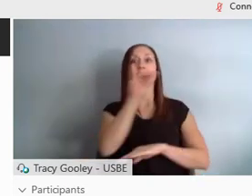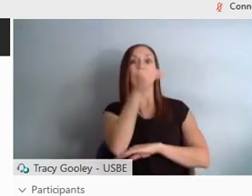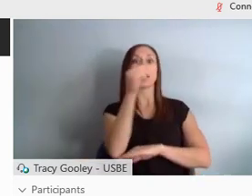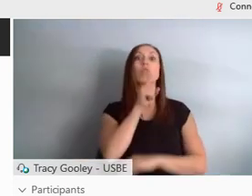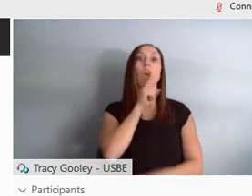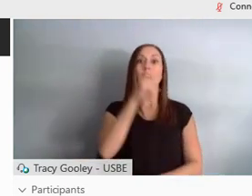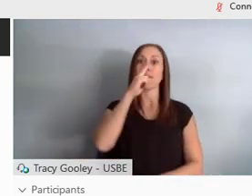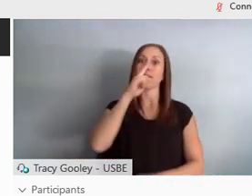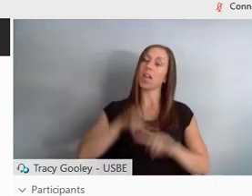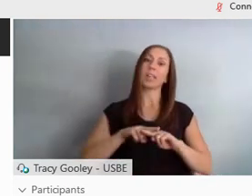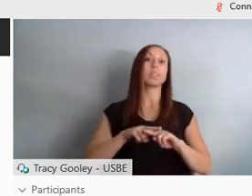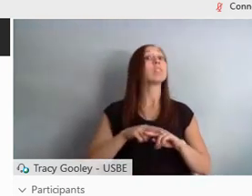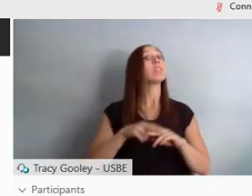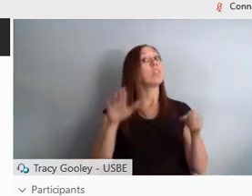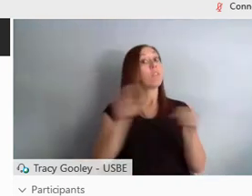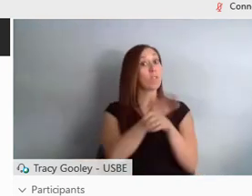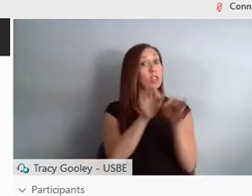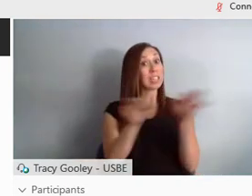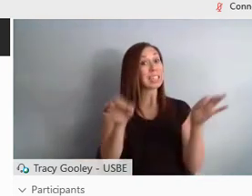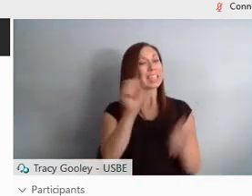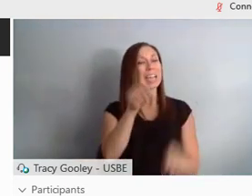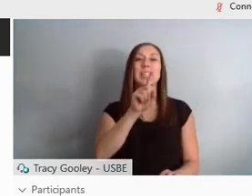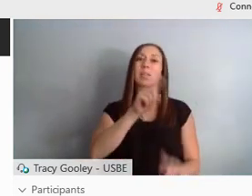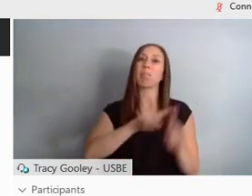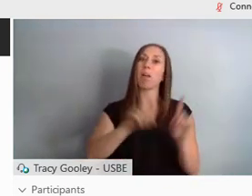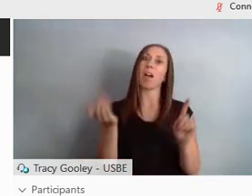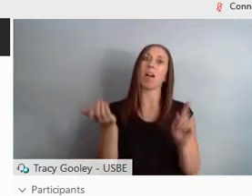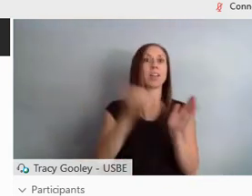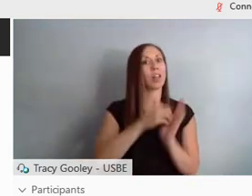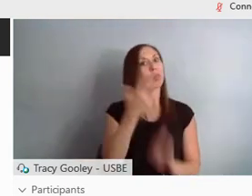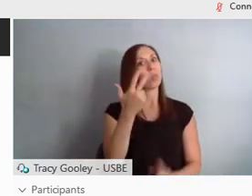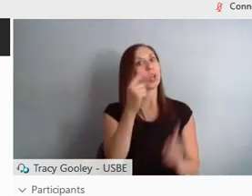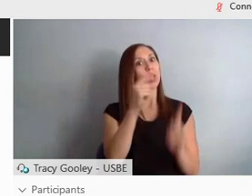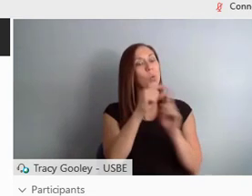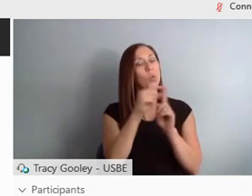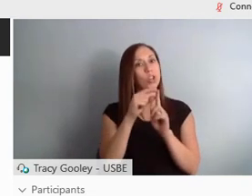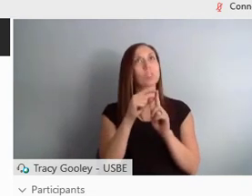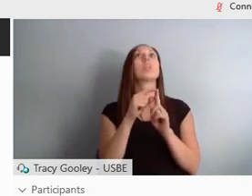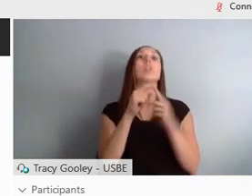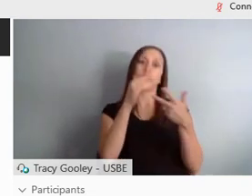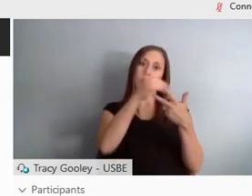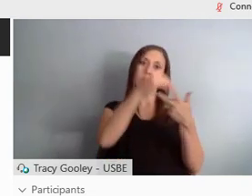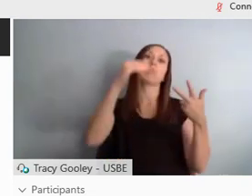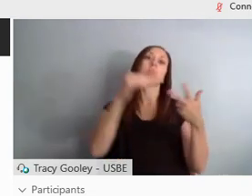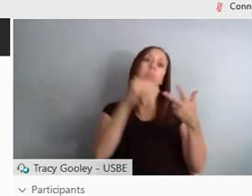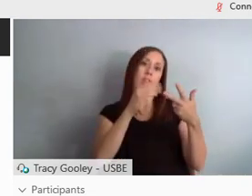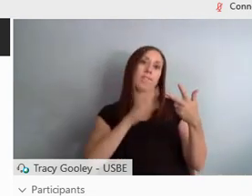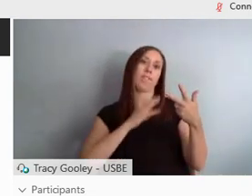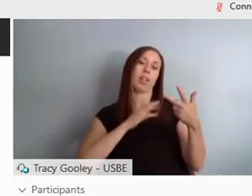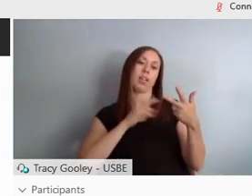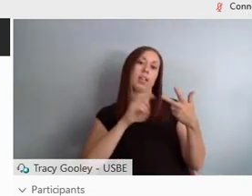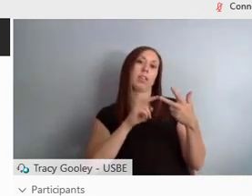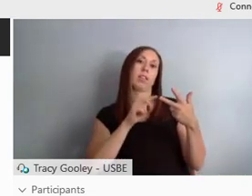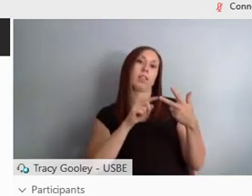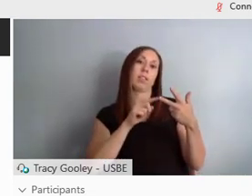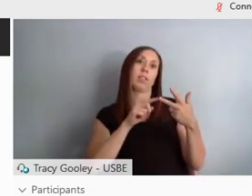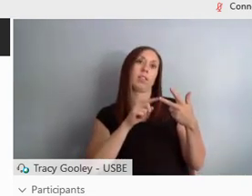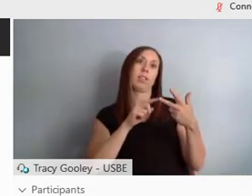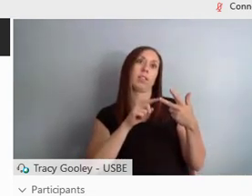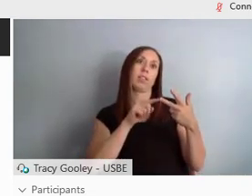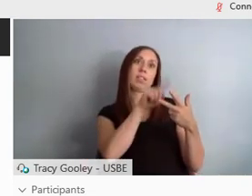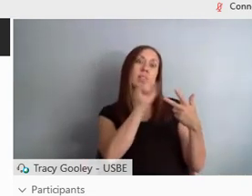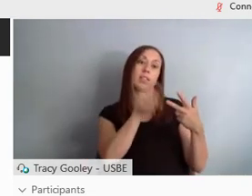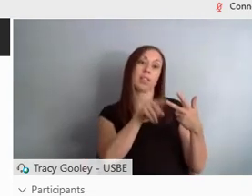Dinosaurs are fun. Again, it's a complete sentence, but still only 3 words. So I would continue to the next prompt, and I would ask the